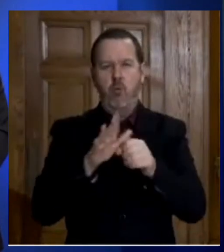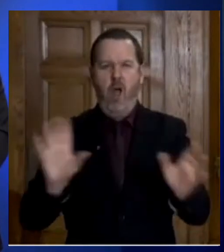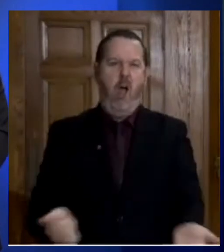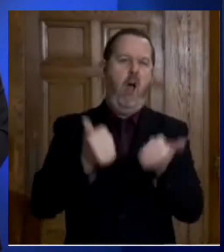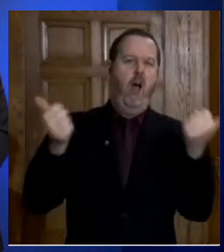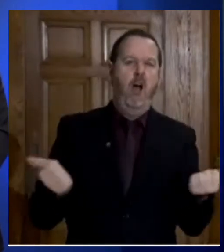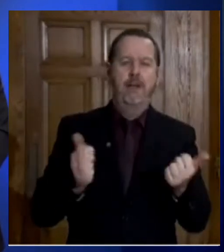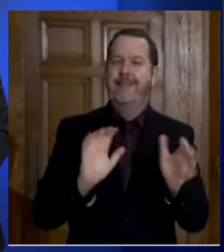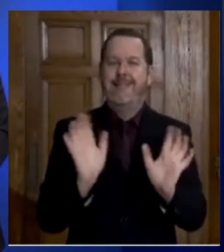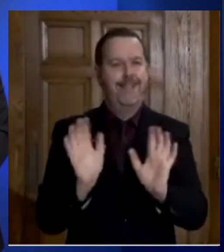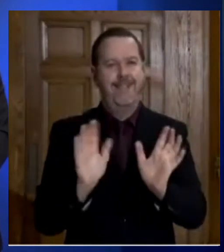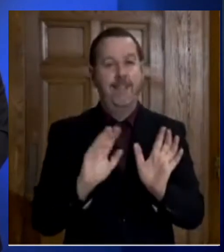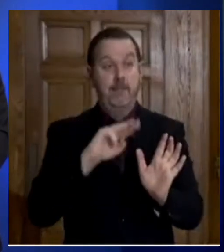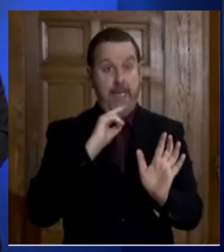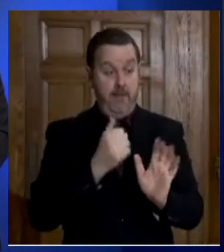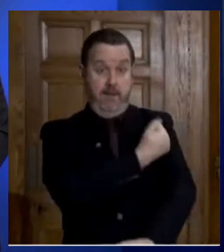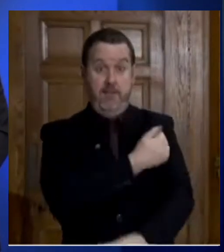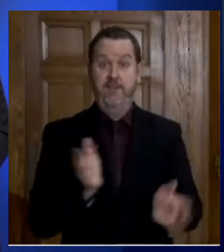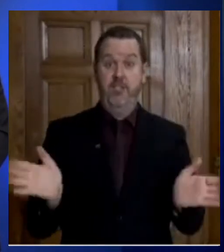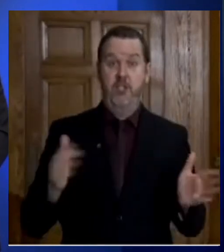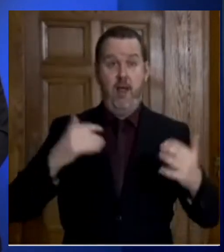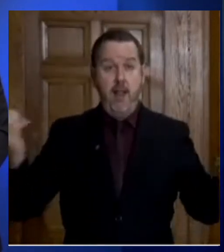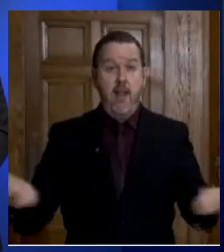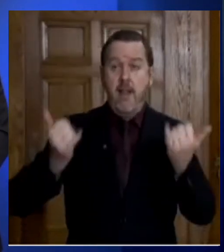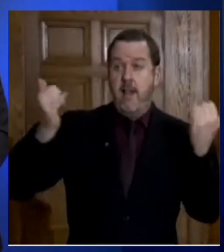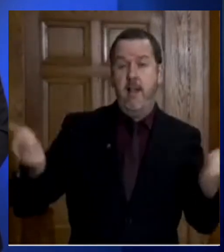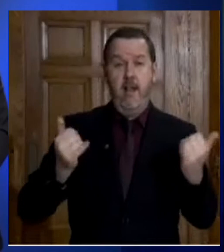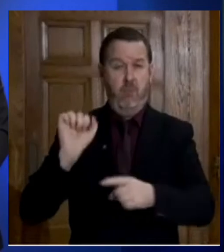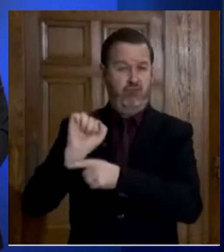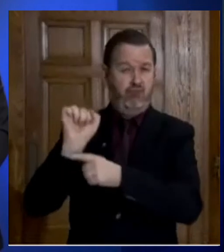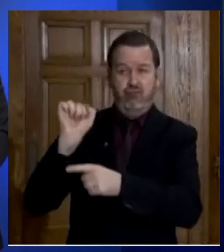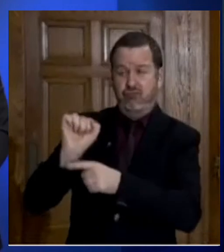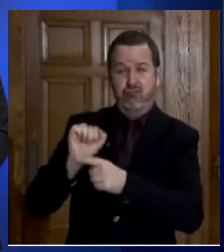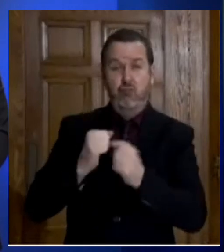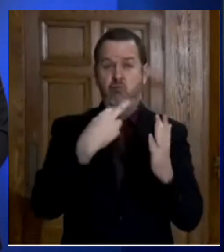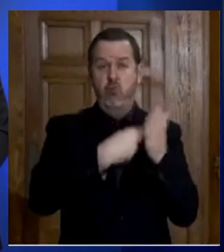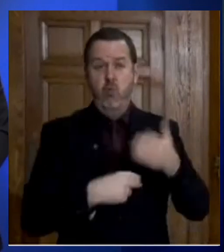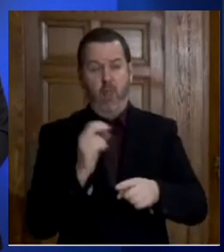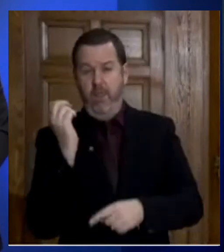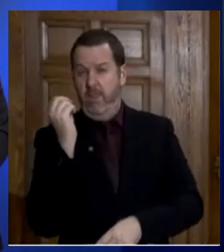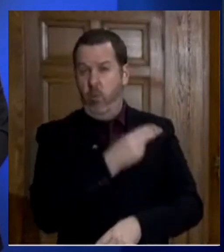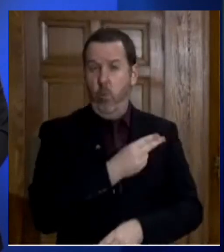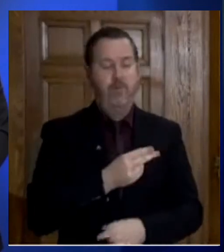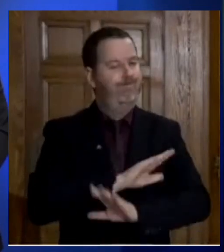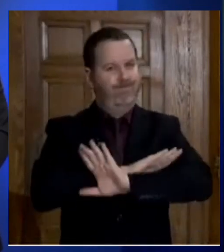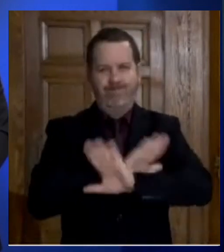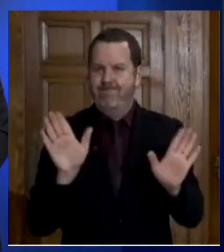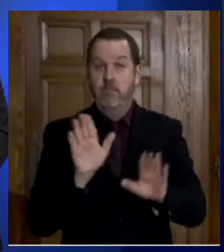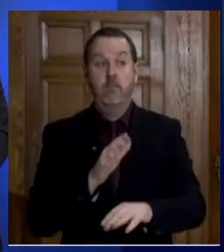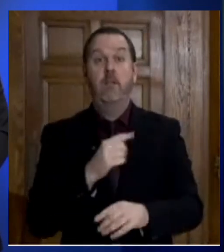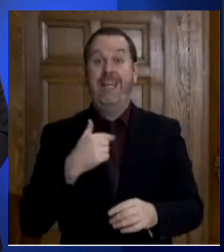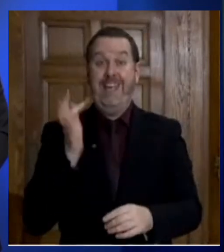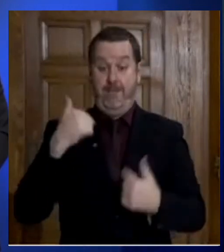It can't be party time or a time to throw caution to the wind. People who are vaccinated have to keep taking all